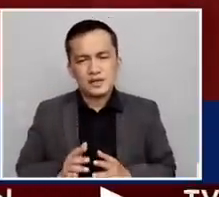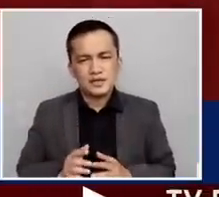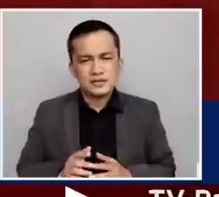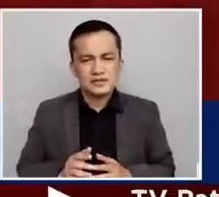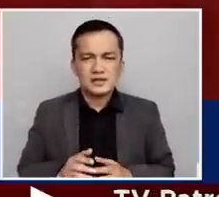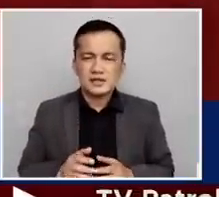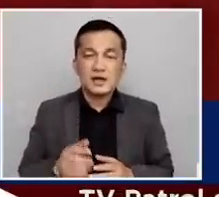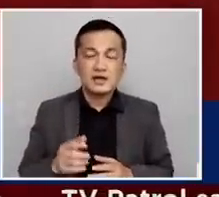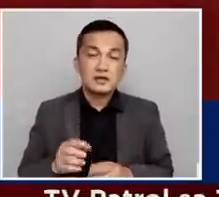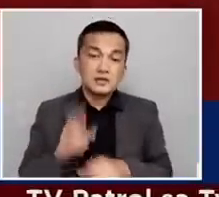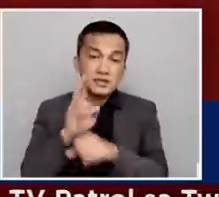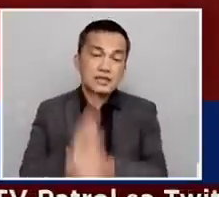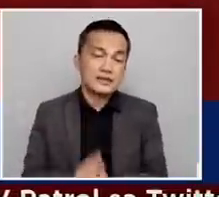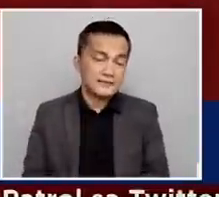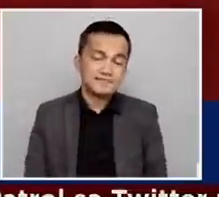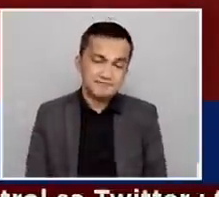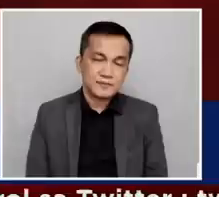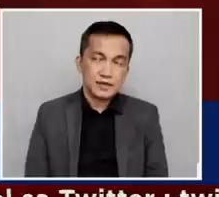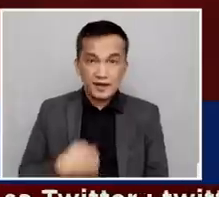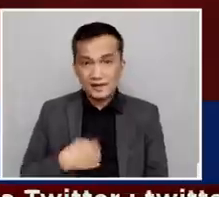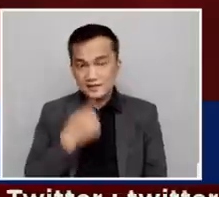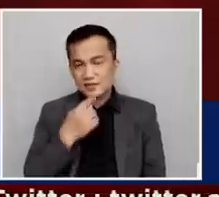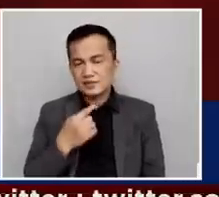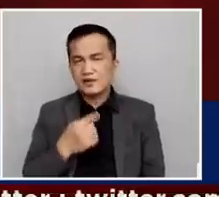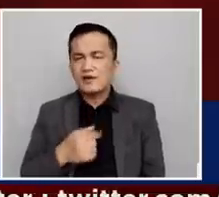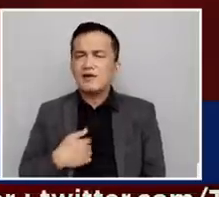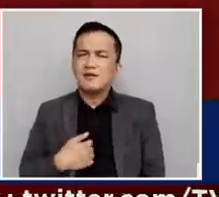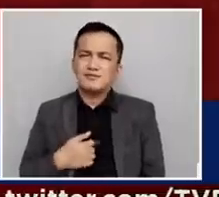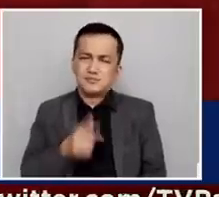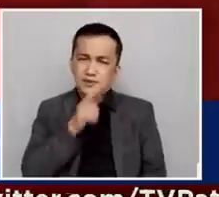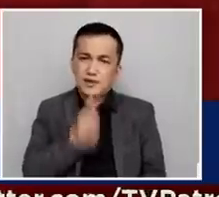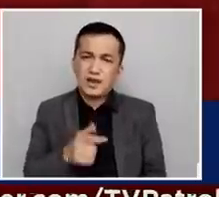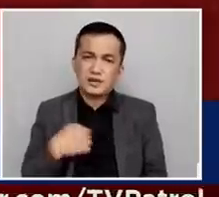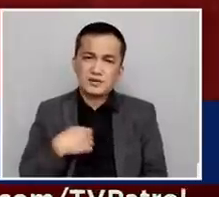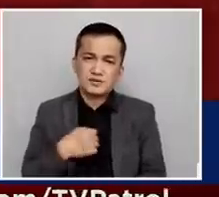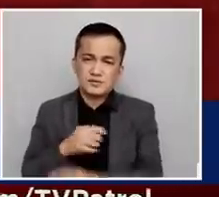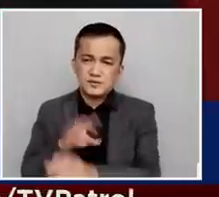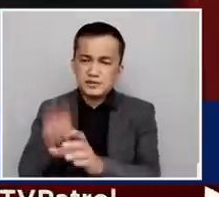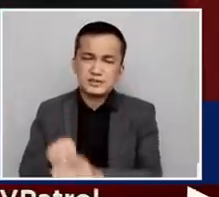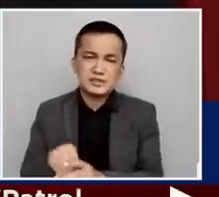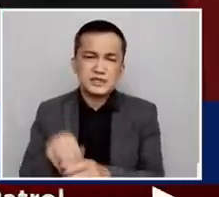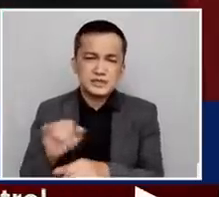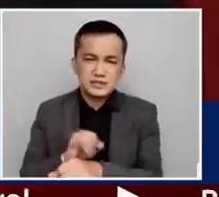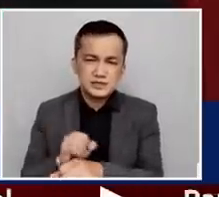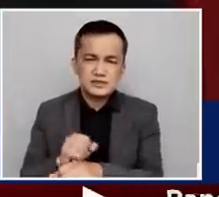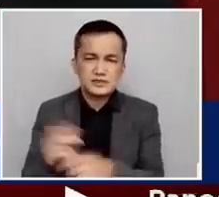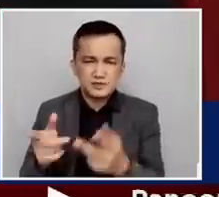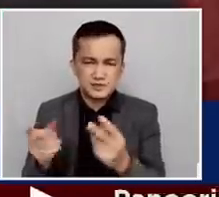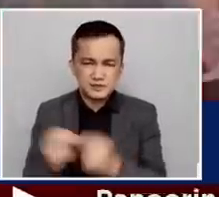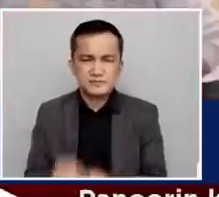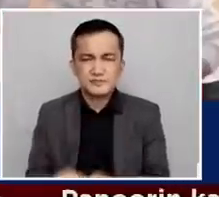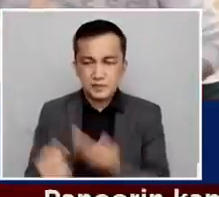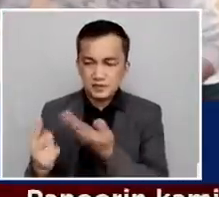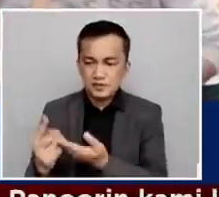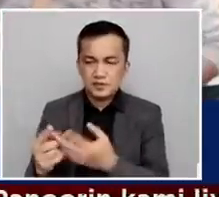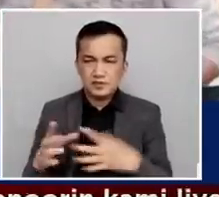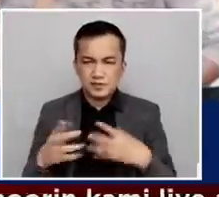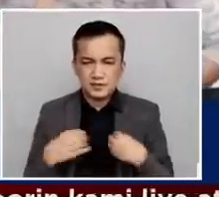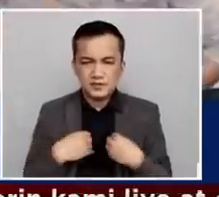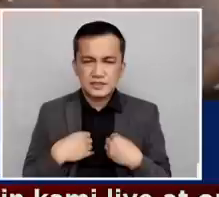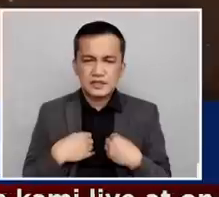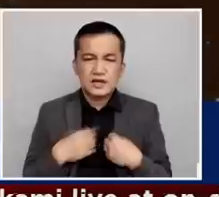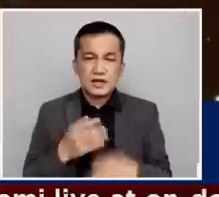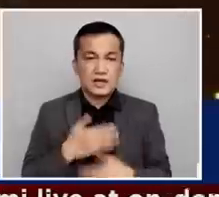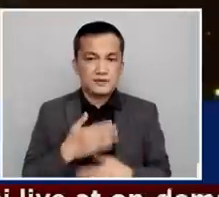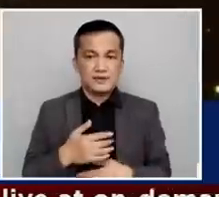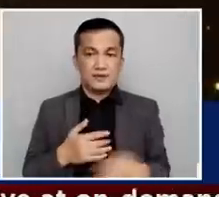it. And I would say I'm very blessed to be in this industry, to be in this position. Napaamin naman si Donny na happy ang kanyang puso